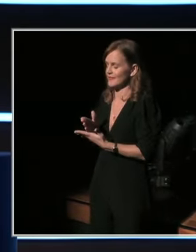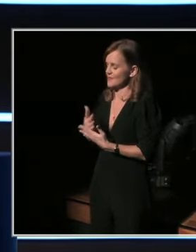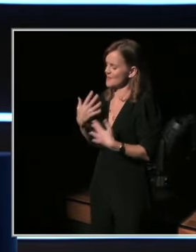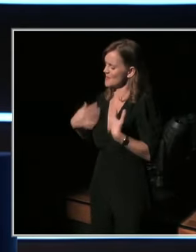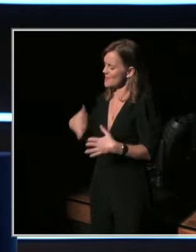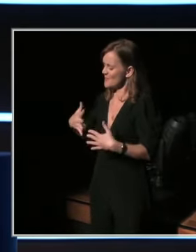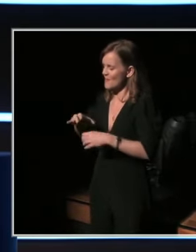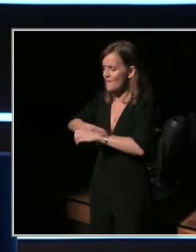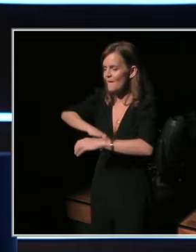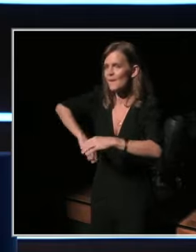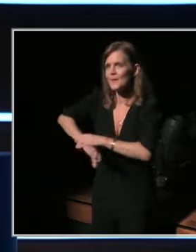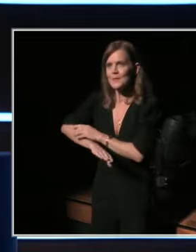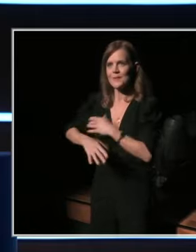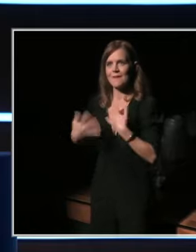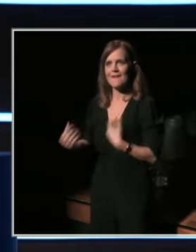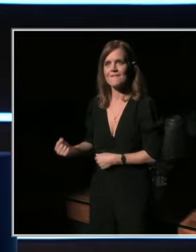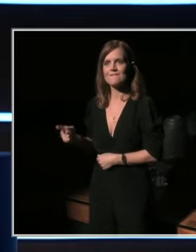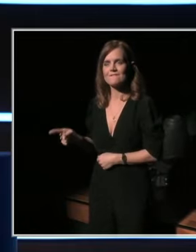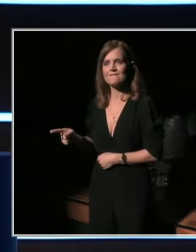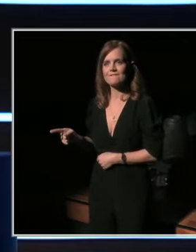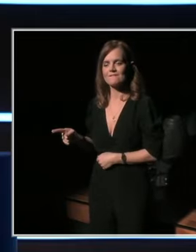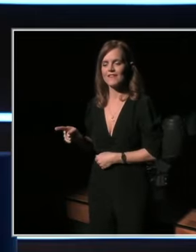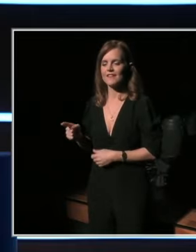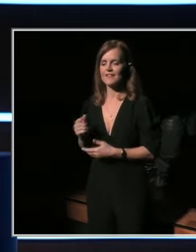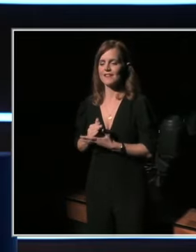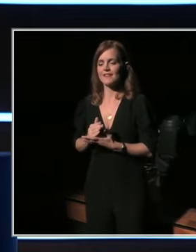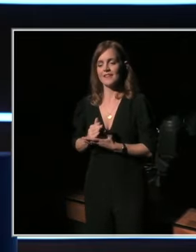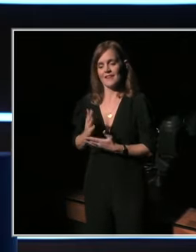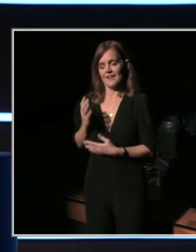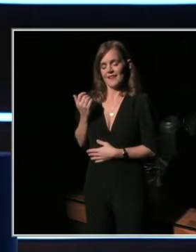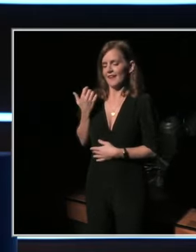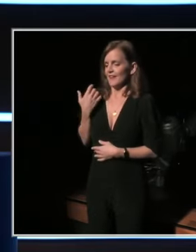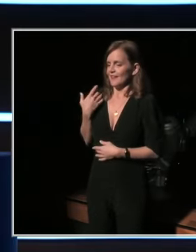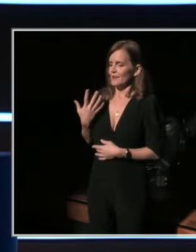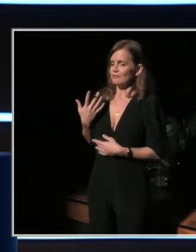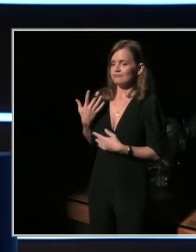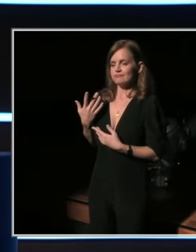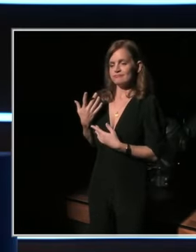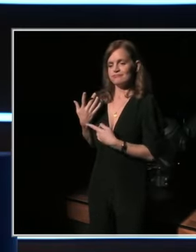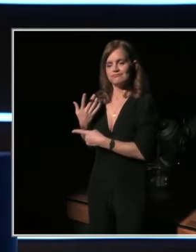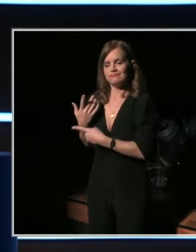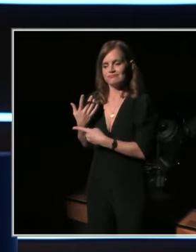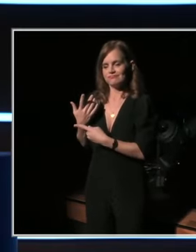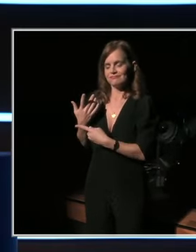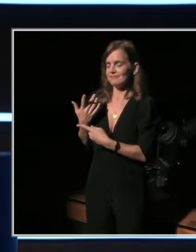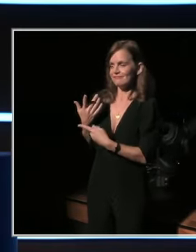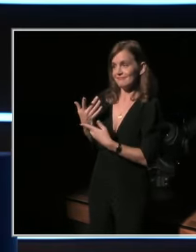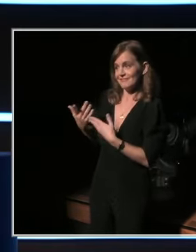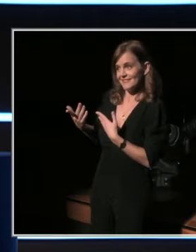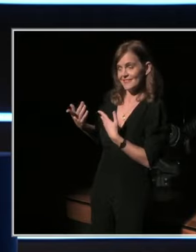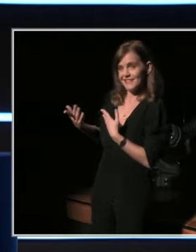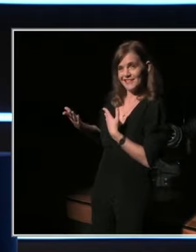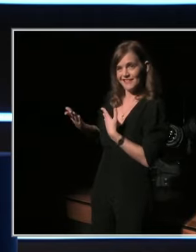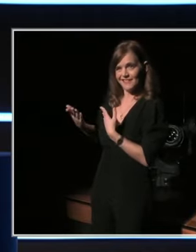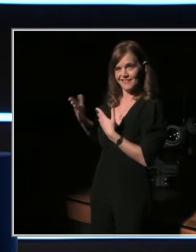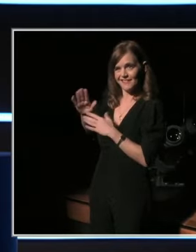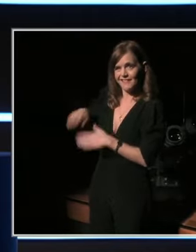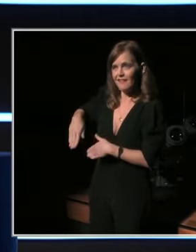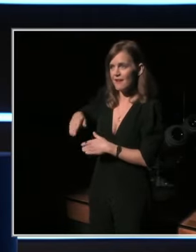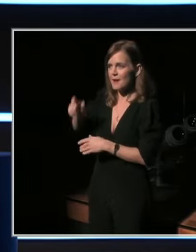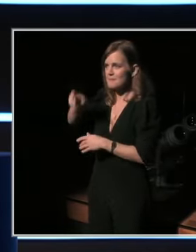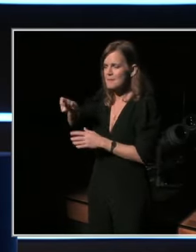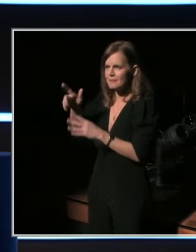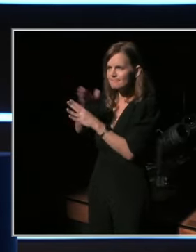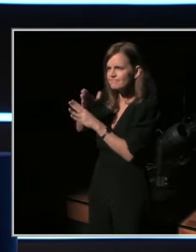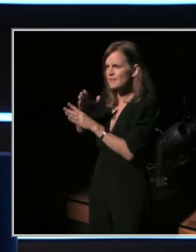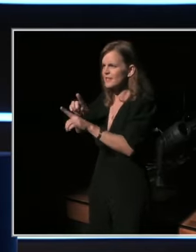tenacity. Roger was rightly no great respecter of diaries or of people's gatekeepers, in fact, of anything